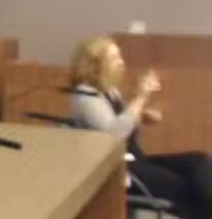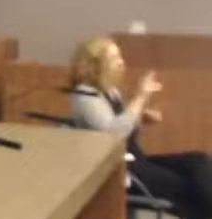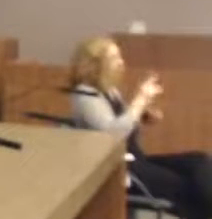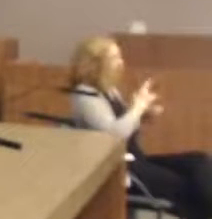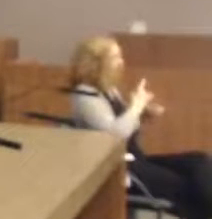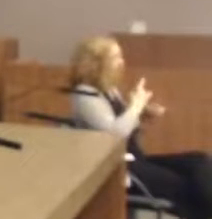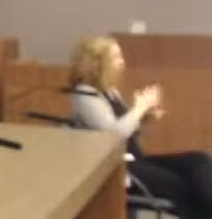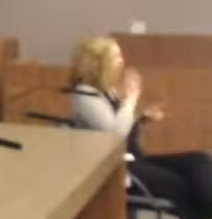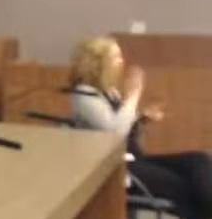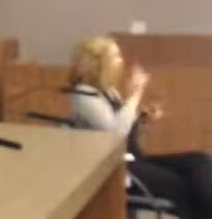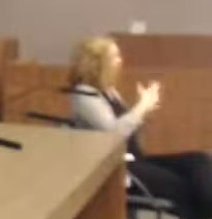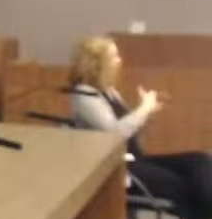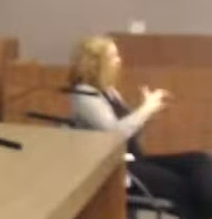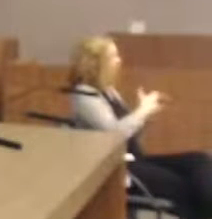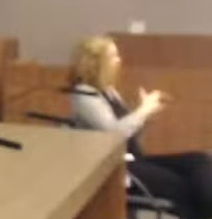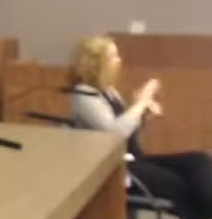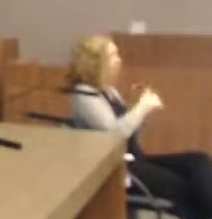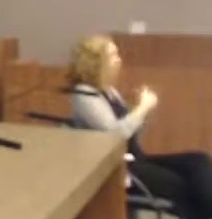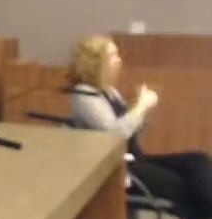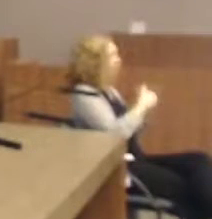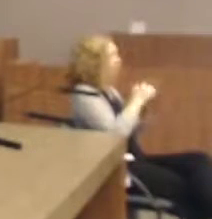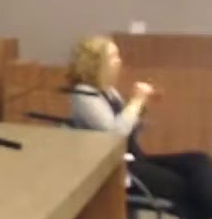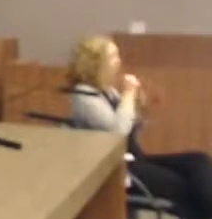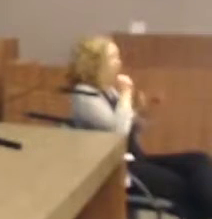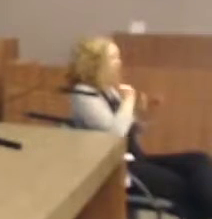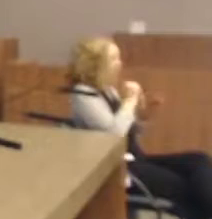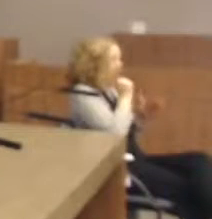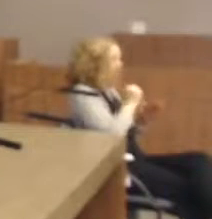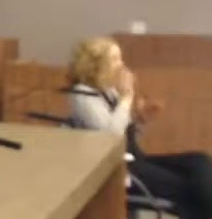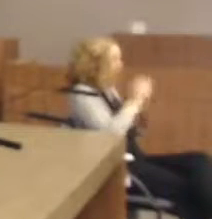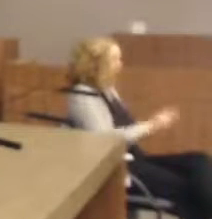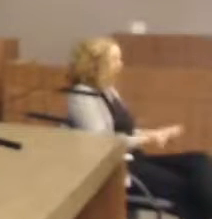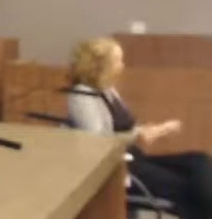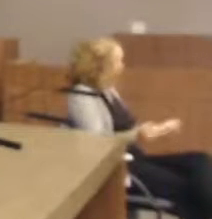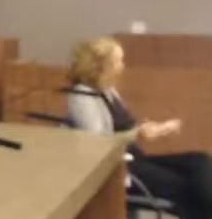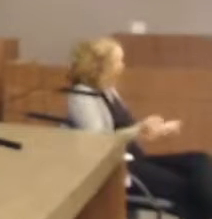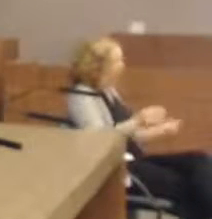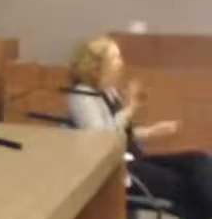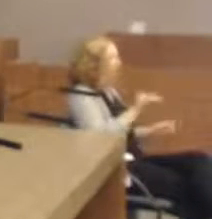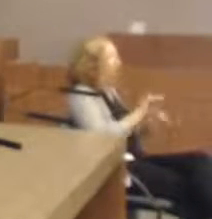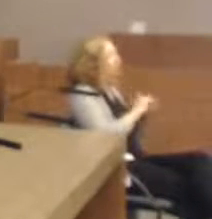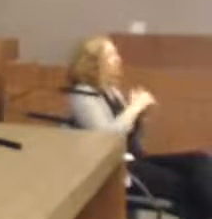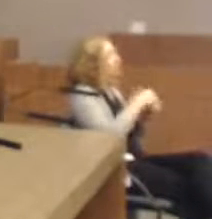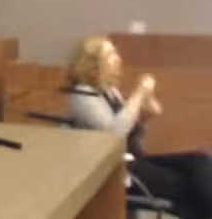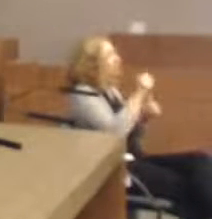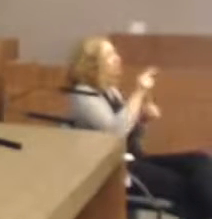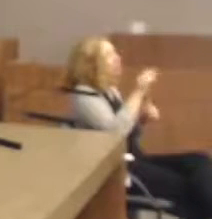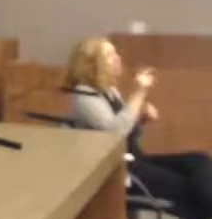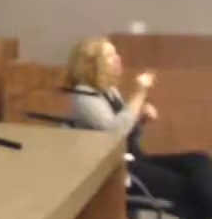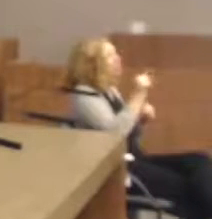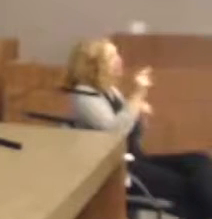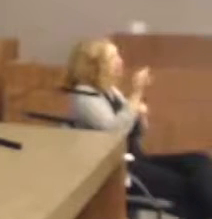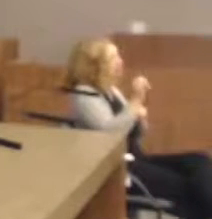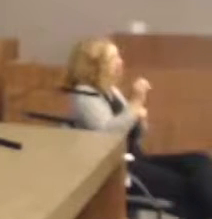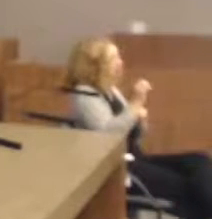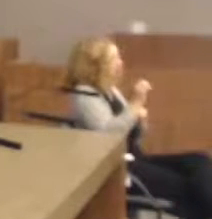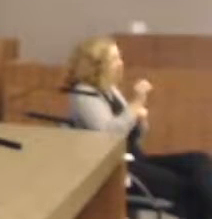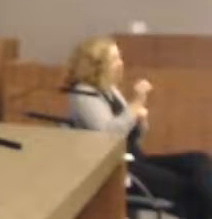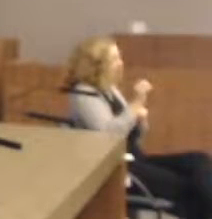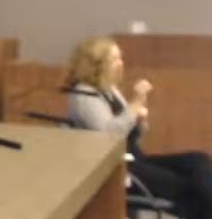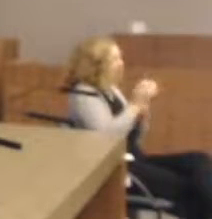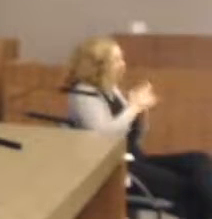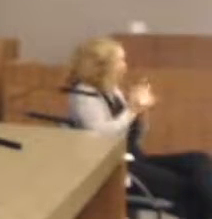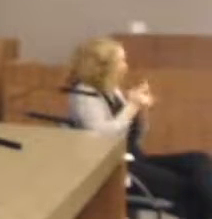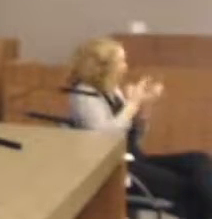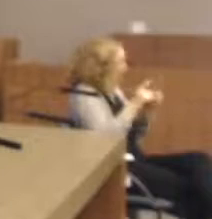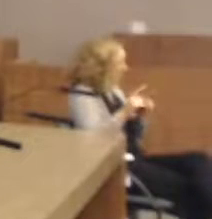temporarily stop all this stuff that's going on in here and take that away. And so that's how the substance abuse around trauma starts to develop, is that